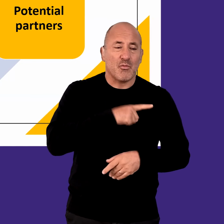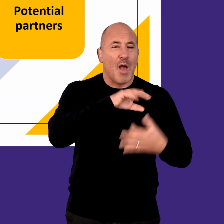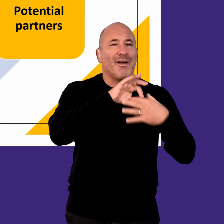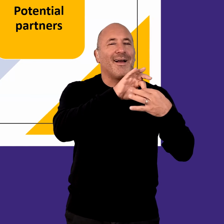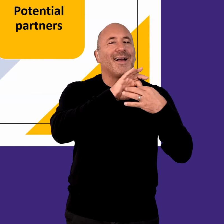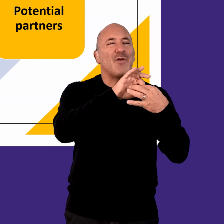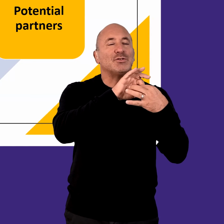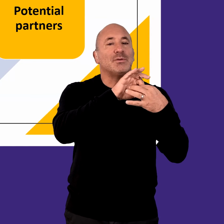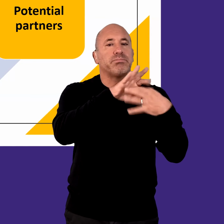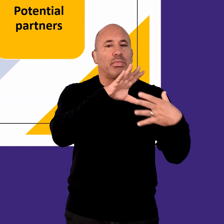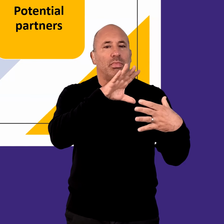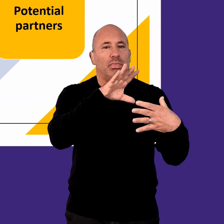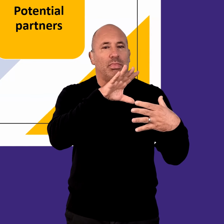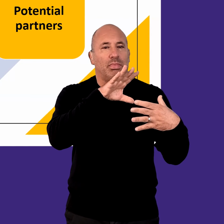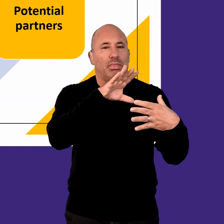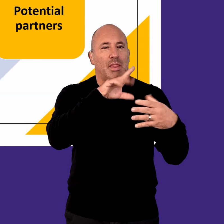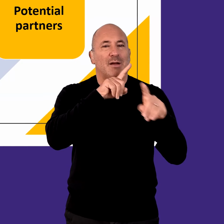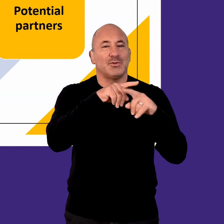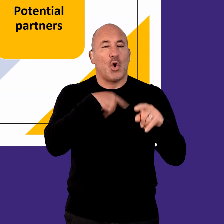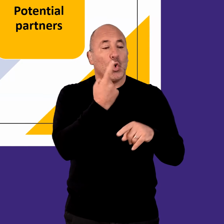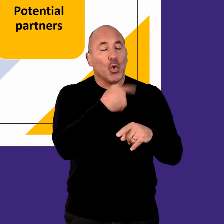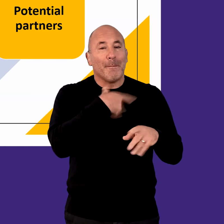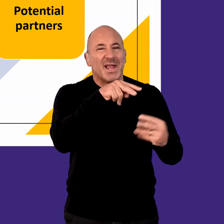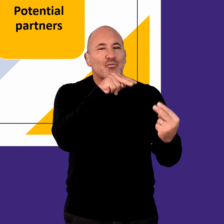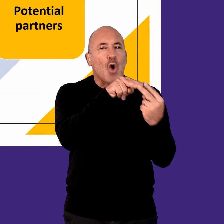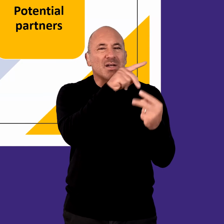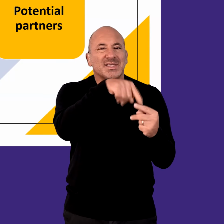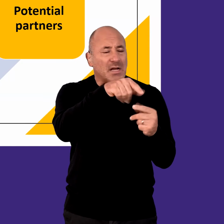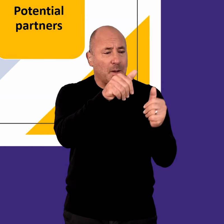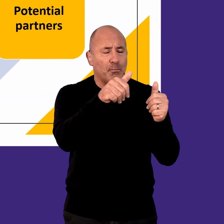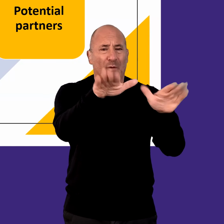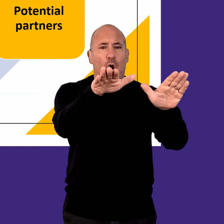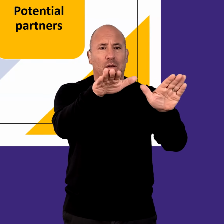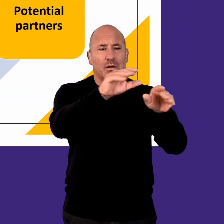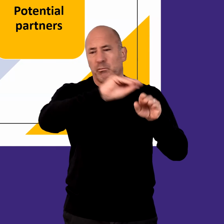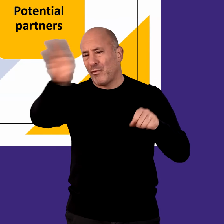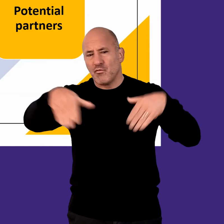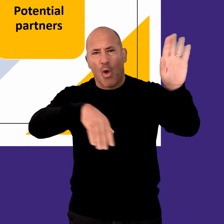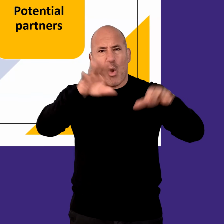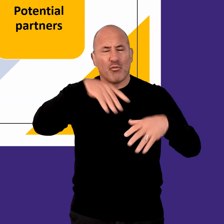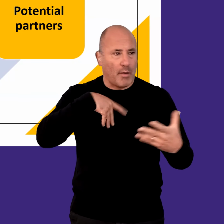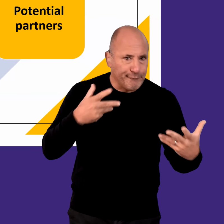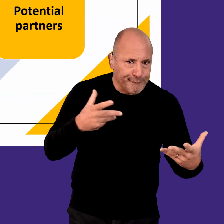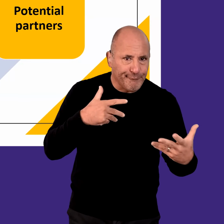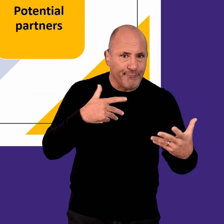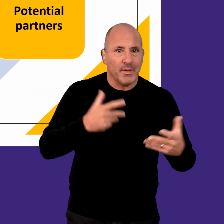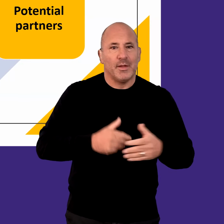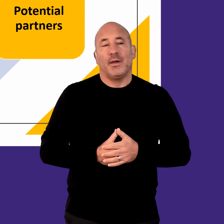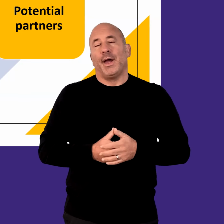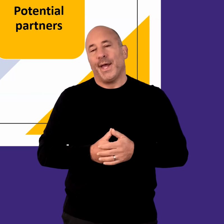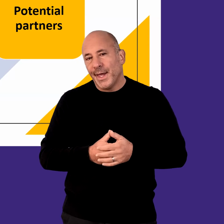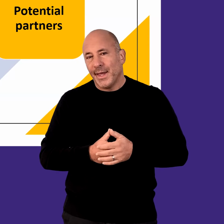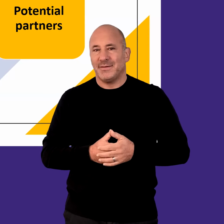to start again, because the relationship's lapsed and the on-the-ground contacts that you've established have moved on.